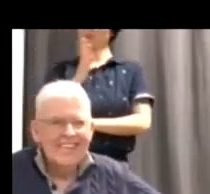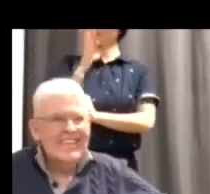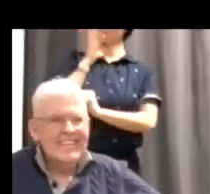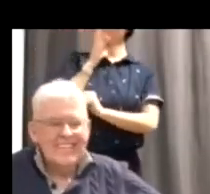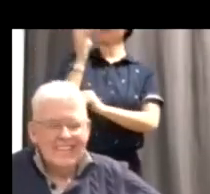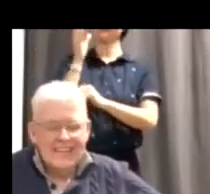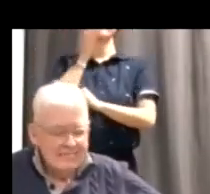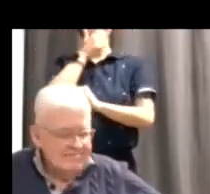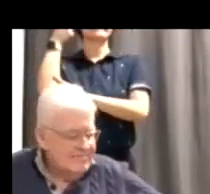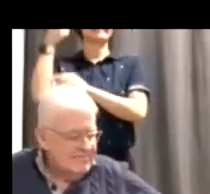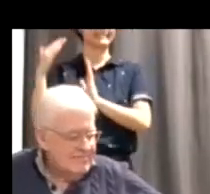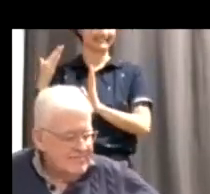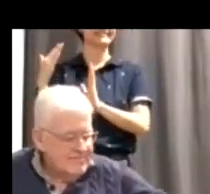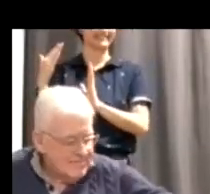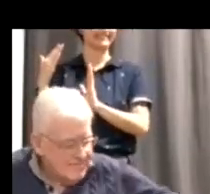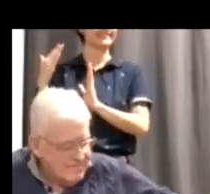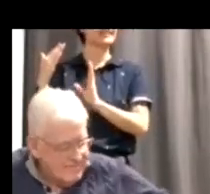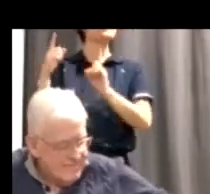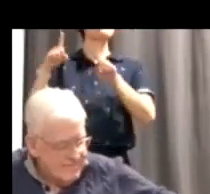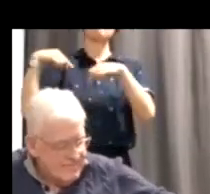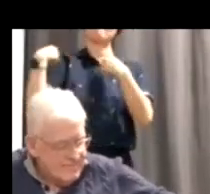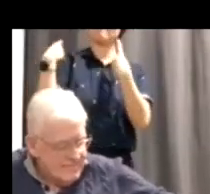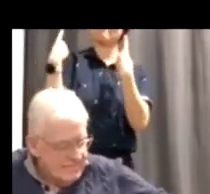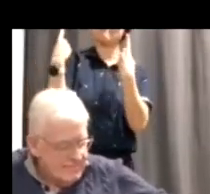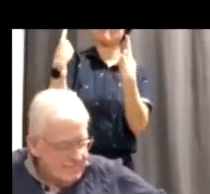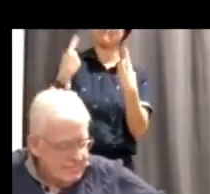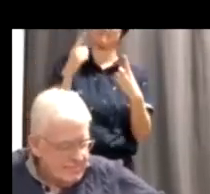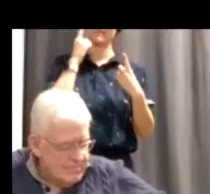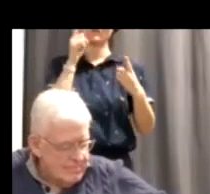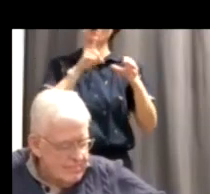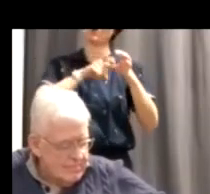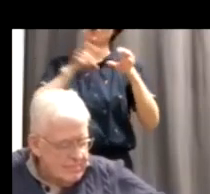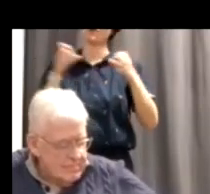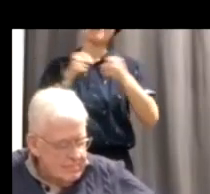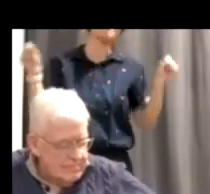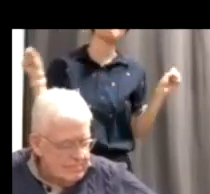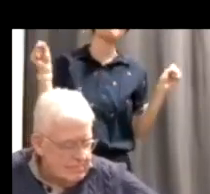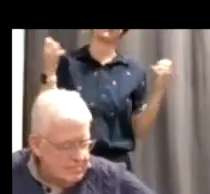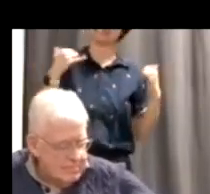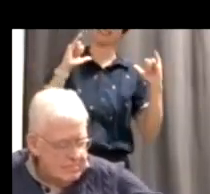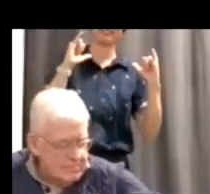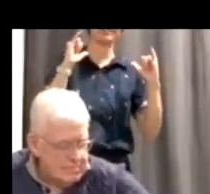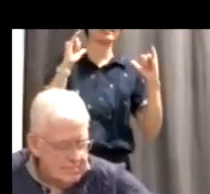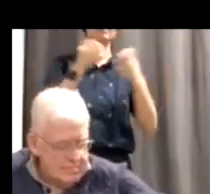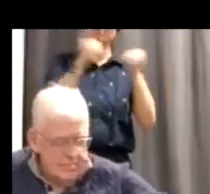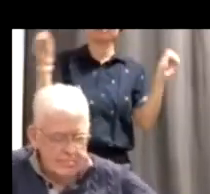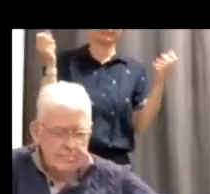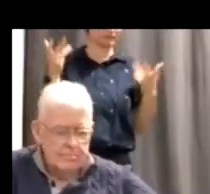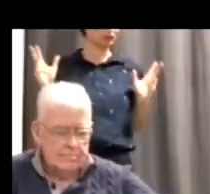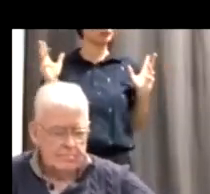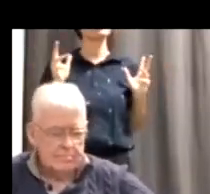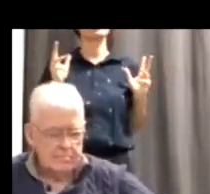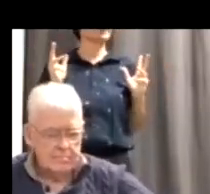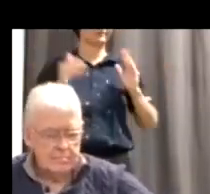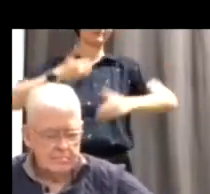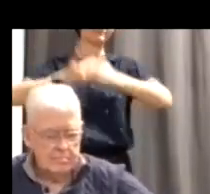I've been in the game of coming out for many years. I'm still coming out, so it's an ongoing process. And thank you